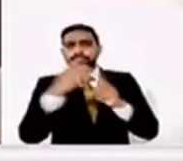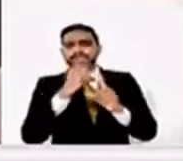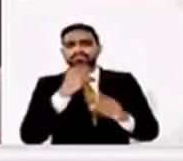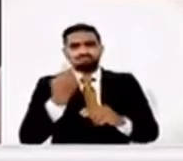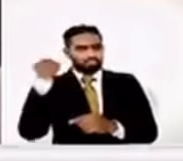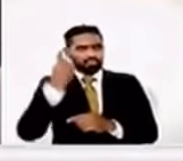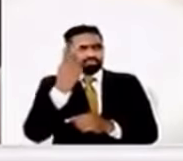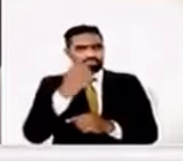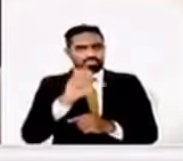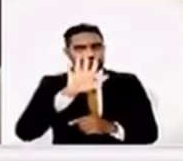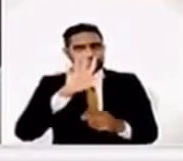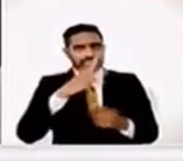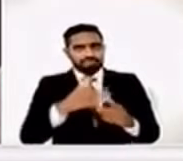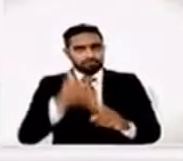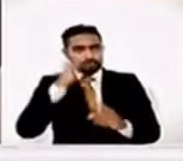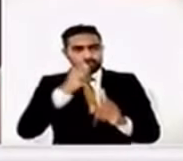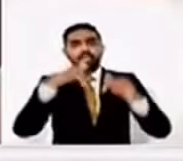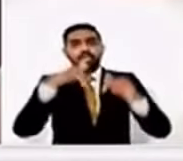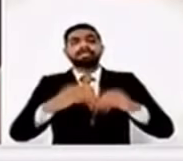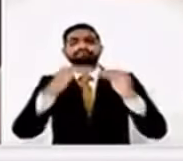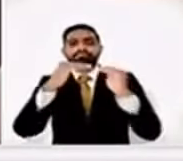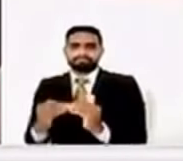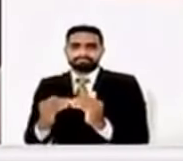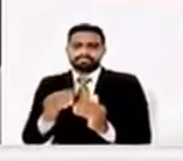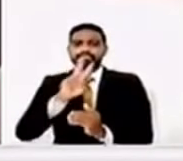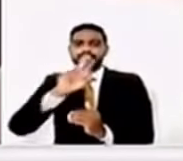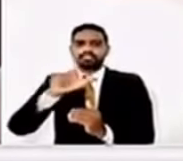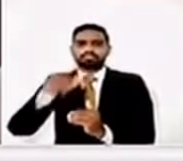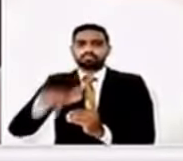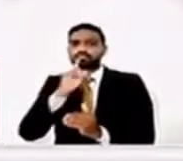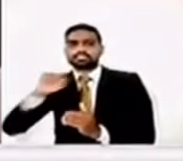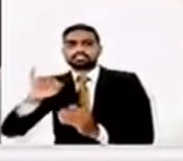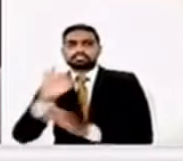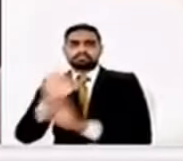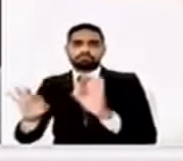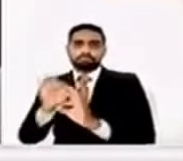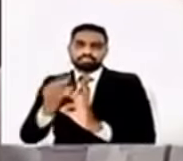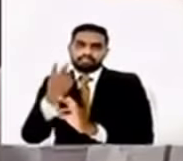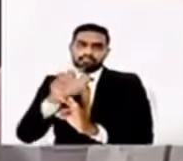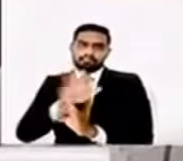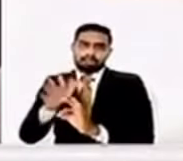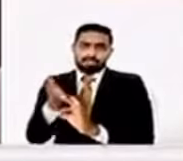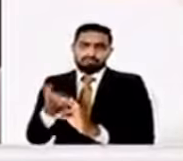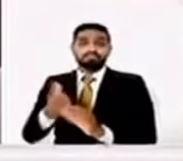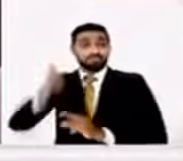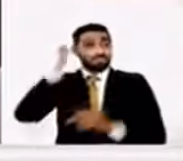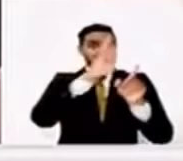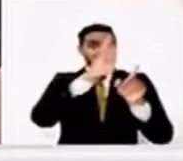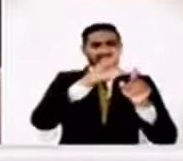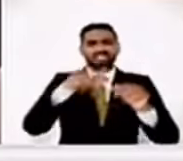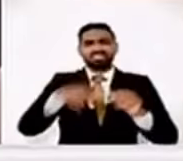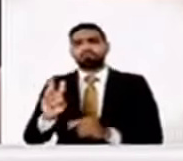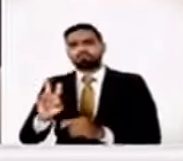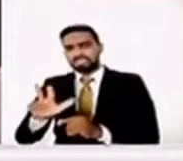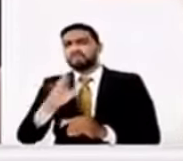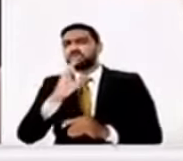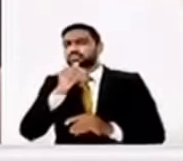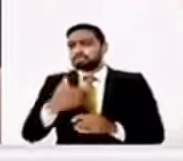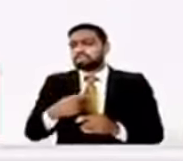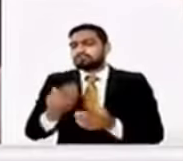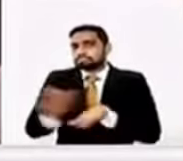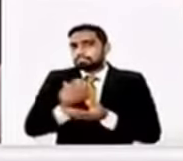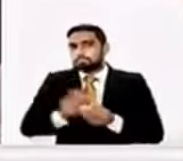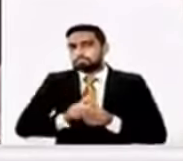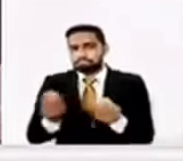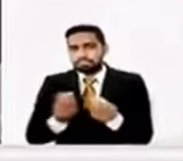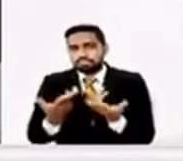to 27.6% in 2019, and since it is required to provide a robust start by the